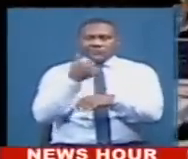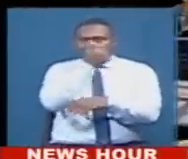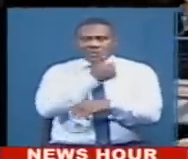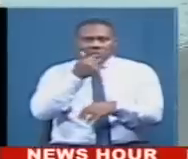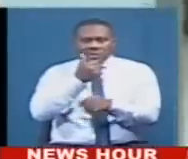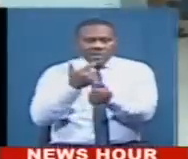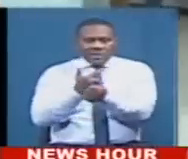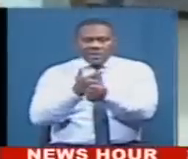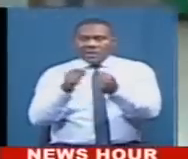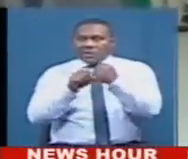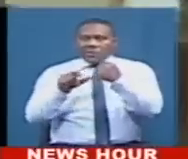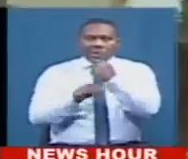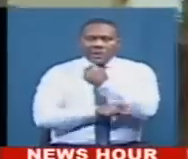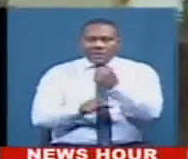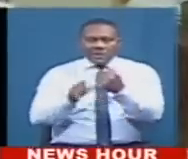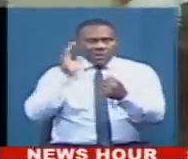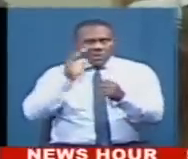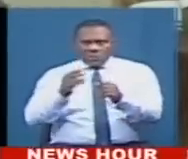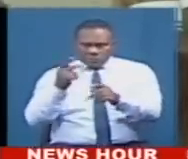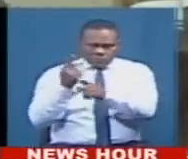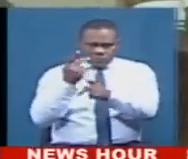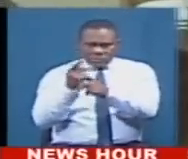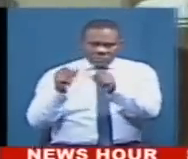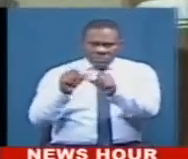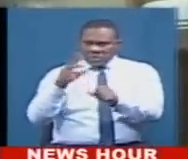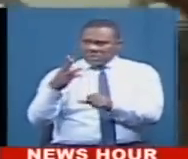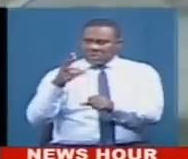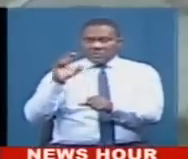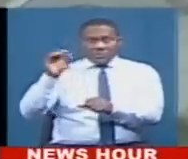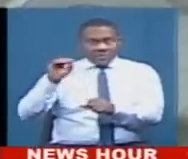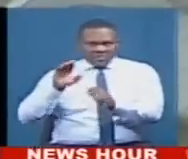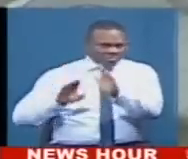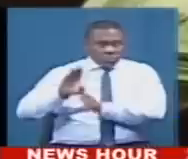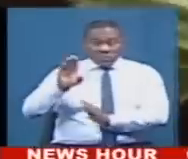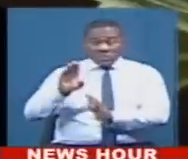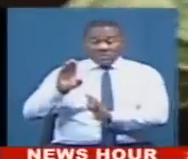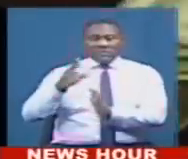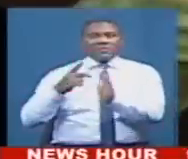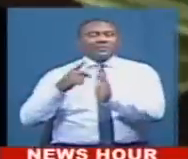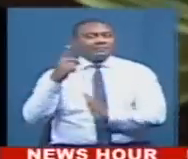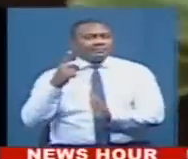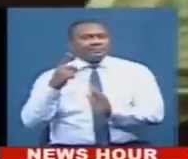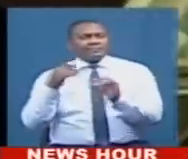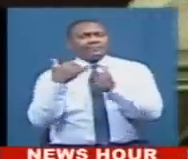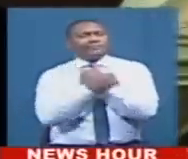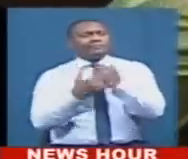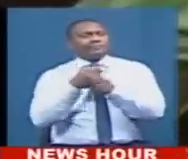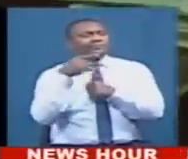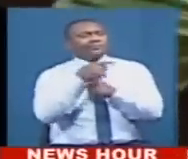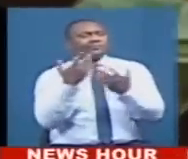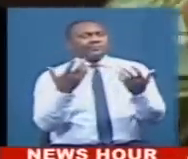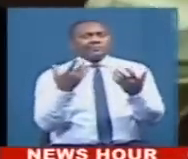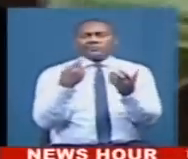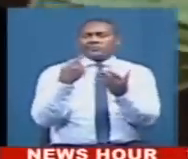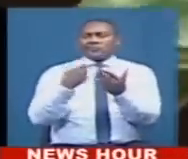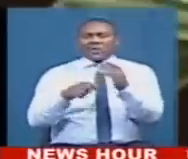Senegal are expected to maintain robust growth at about 6% or faster. But countries that saw